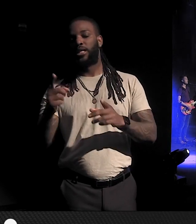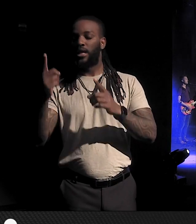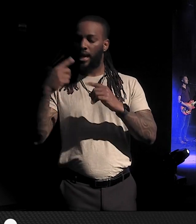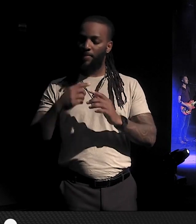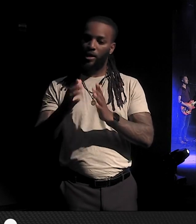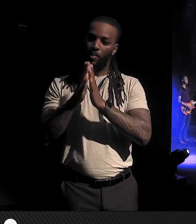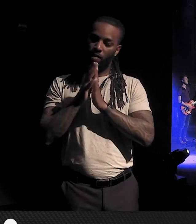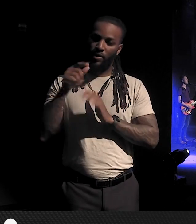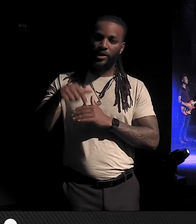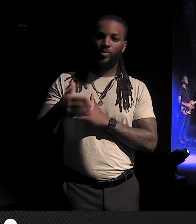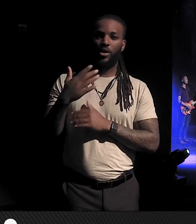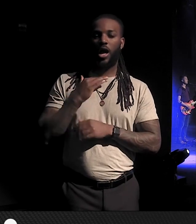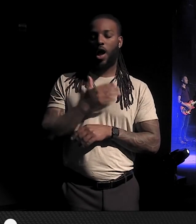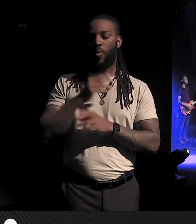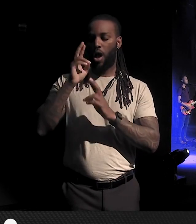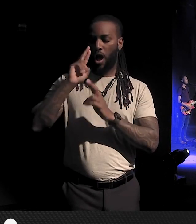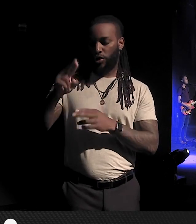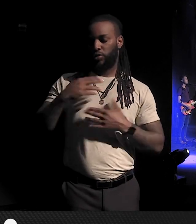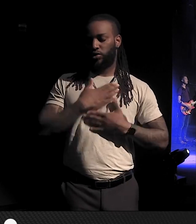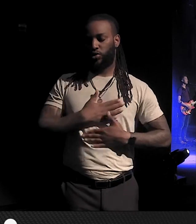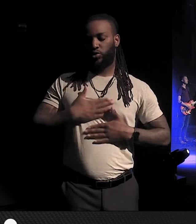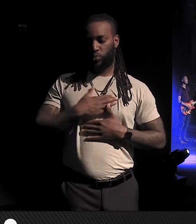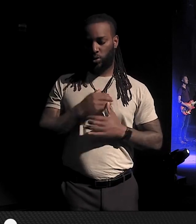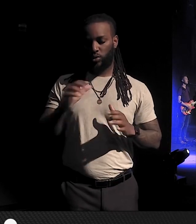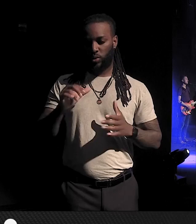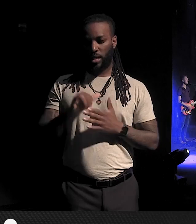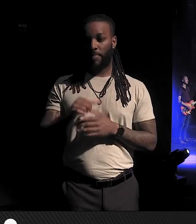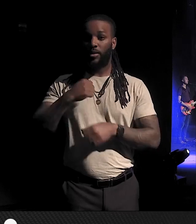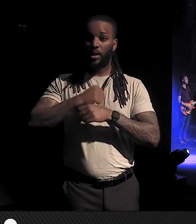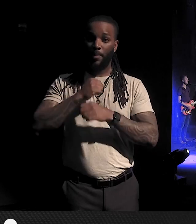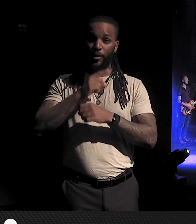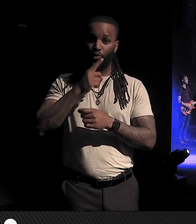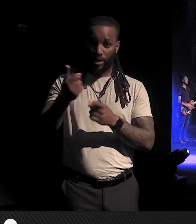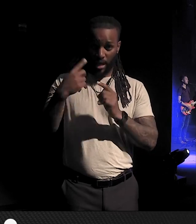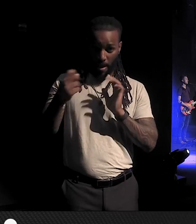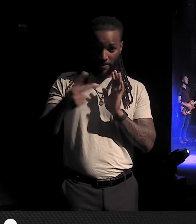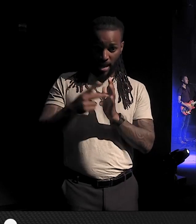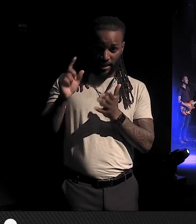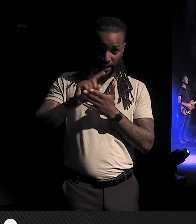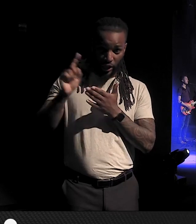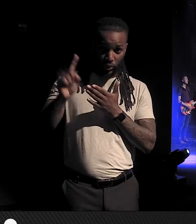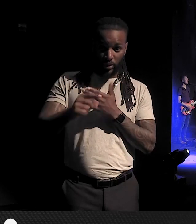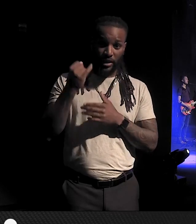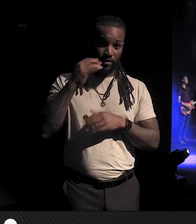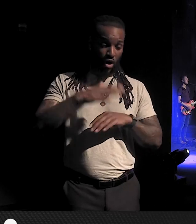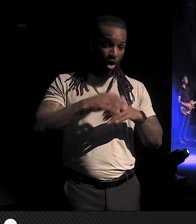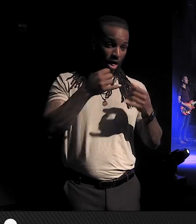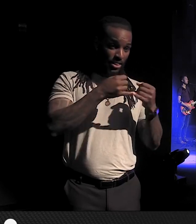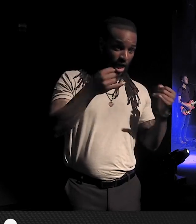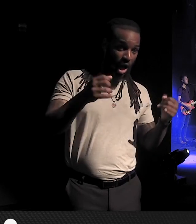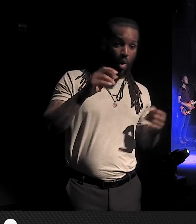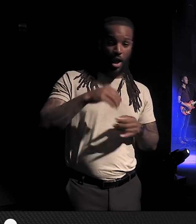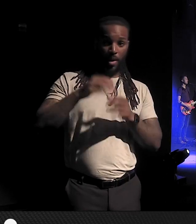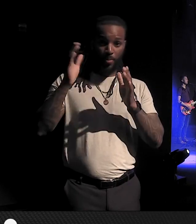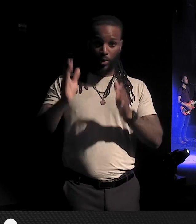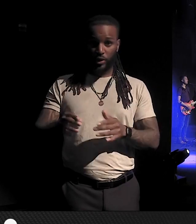this morning. It would be our honor and joy to do that. Make sure you come back next week, whether you're joining us online or in person,